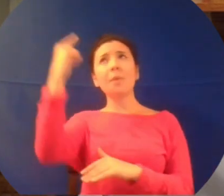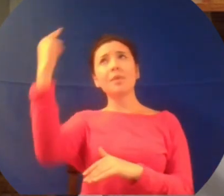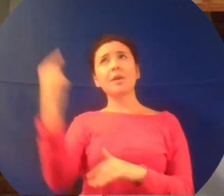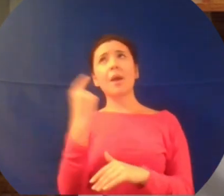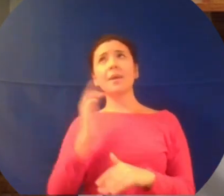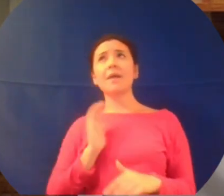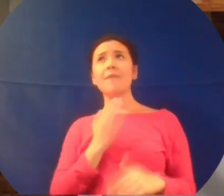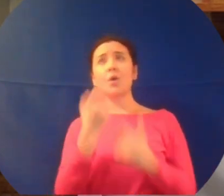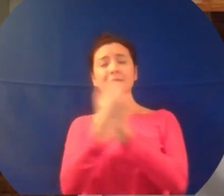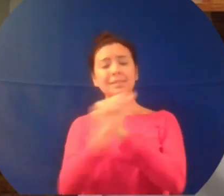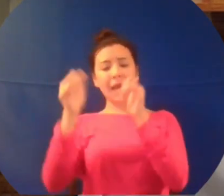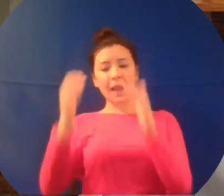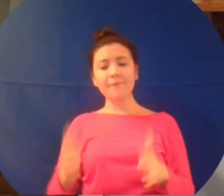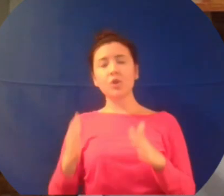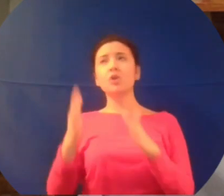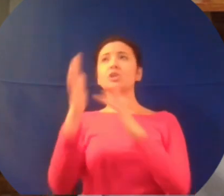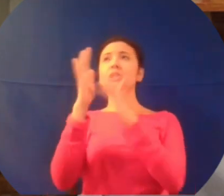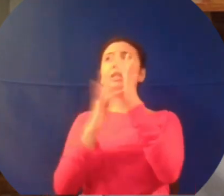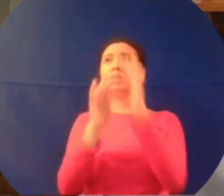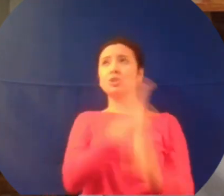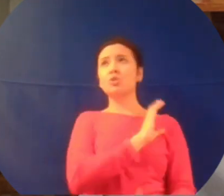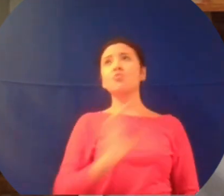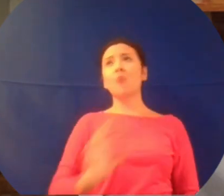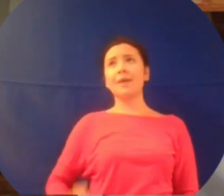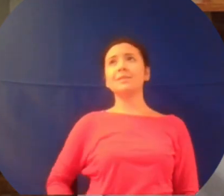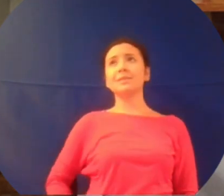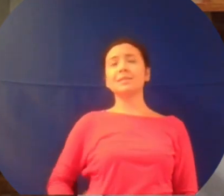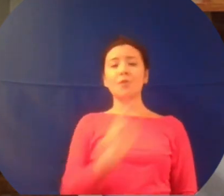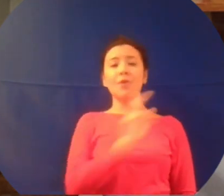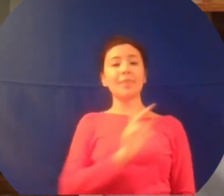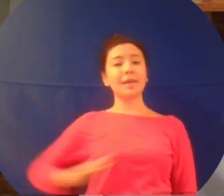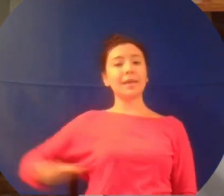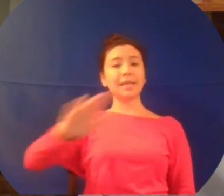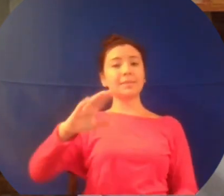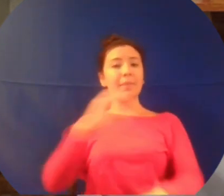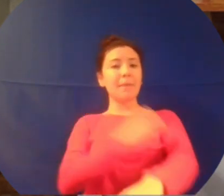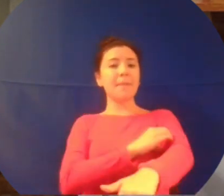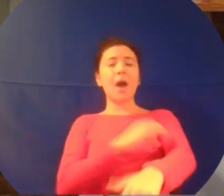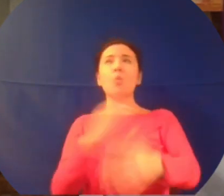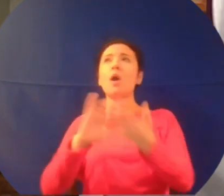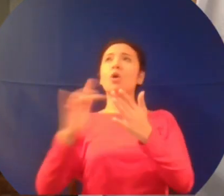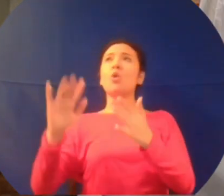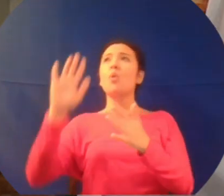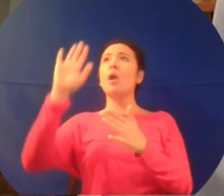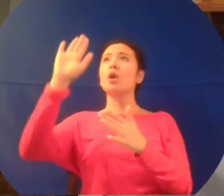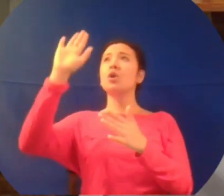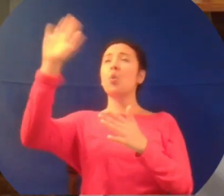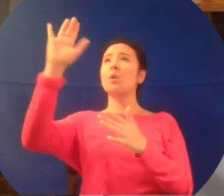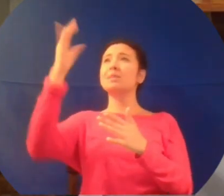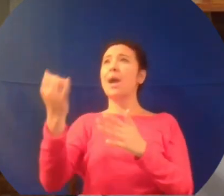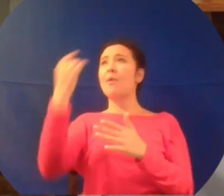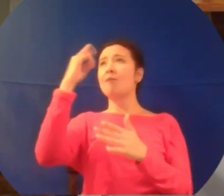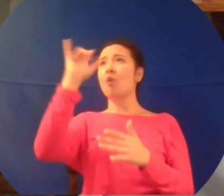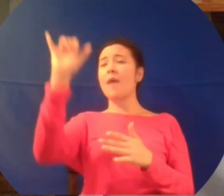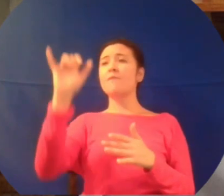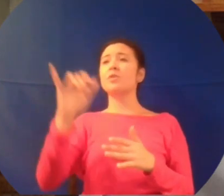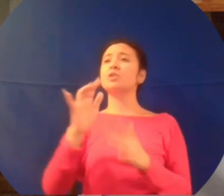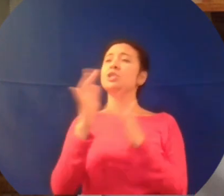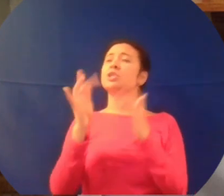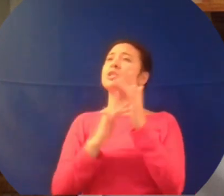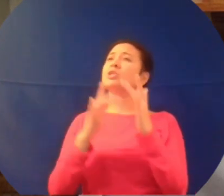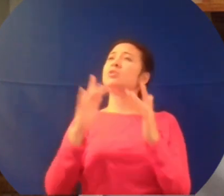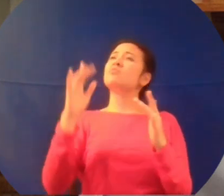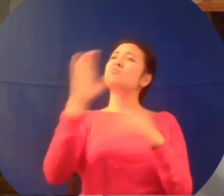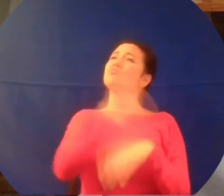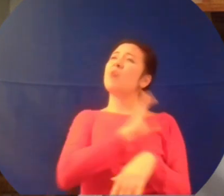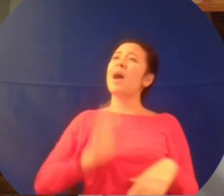our Savior, Jesus Christ. For the kingdom, the power, and the glory are yours, now and forever. Lord Jesus Christ, who said to your apostles,